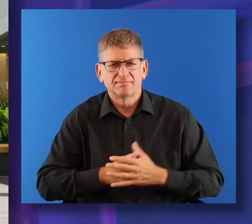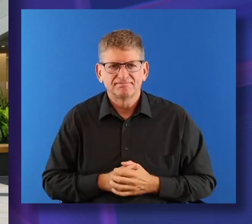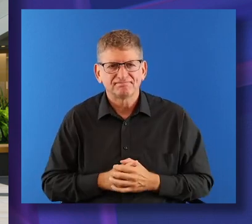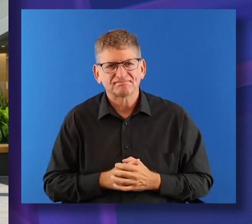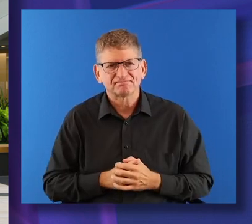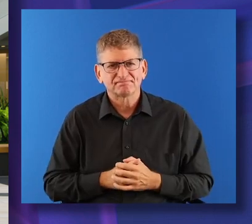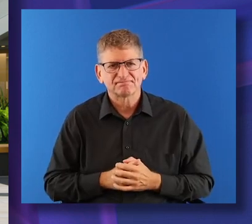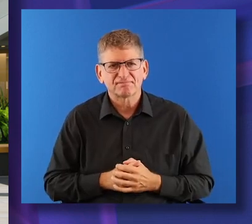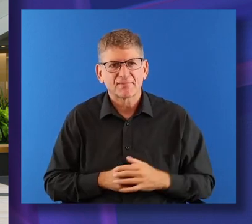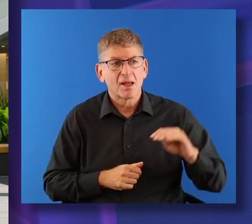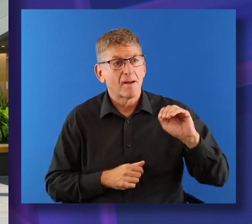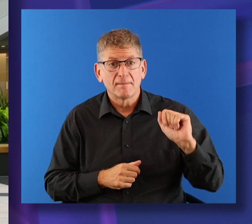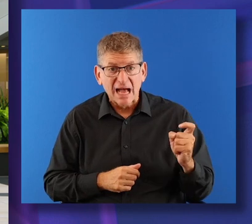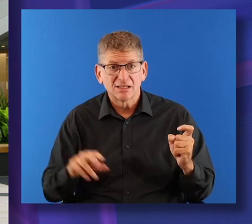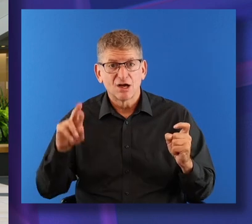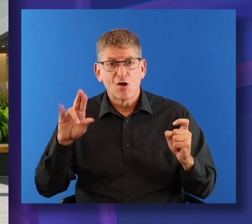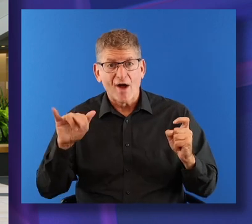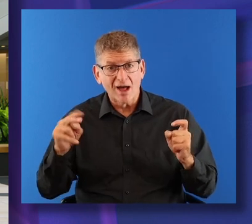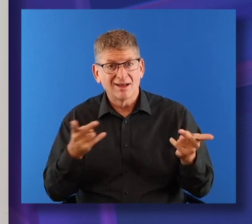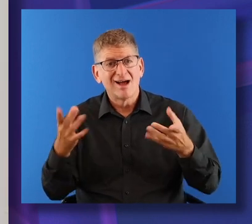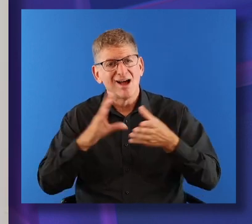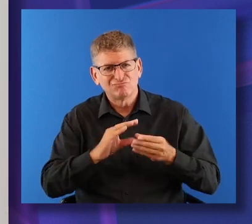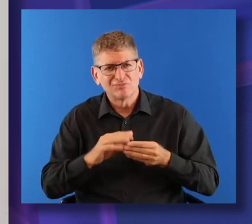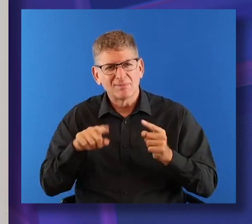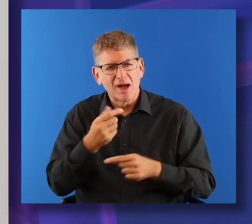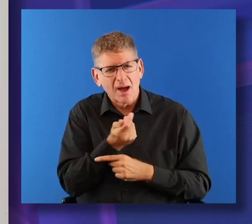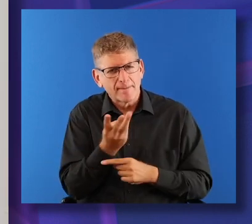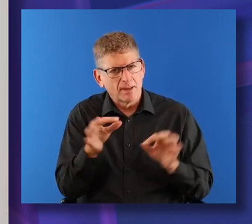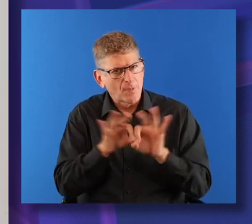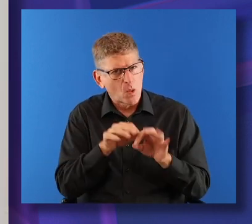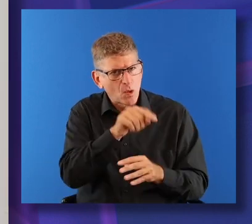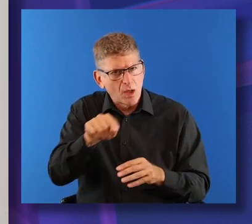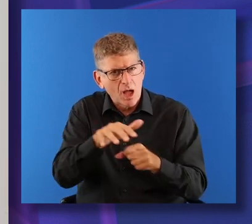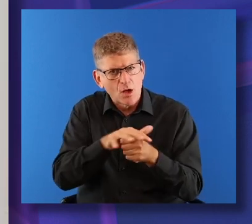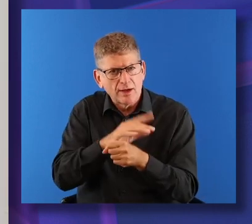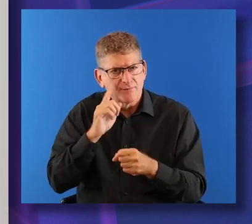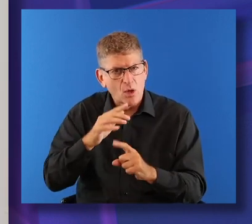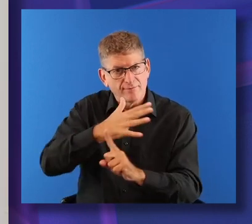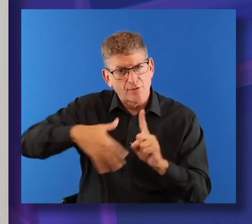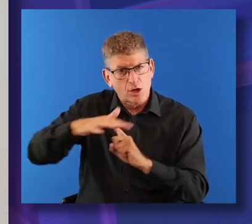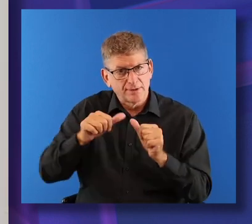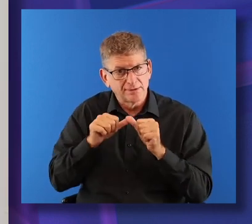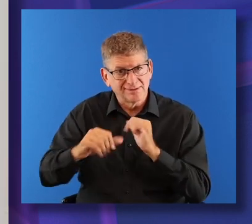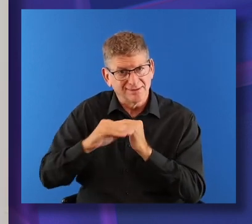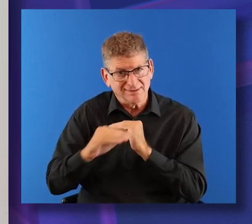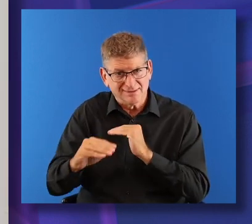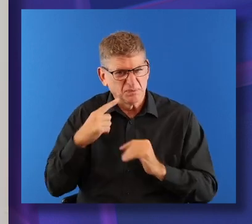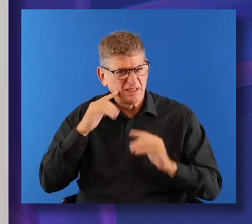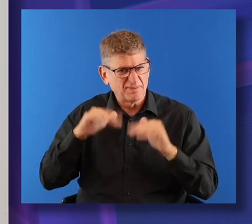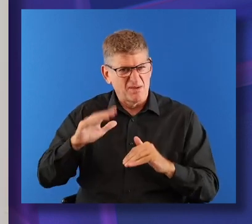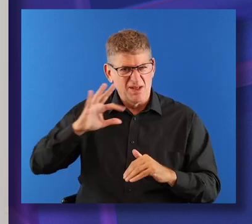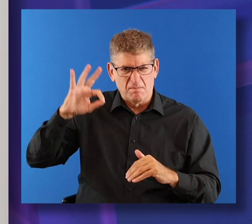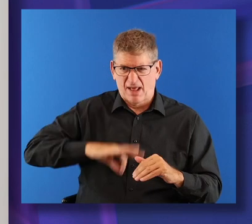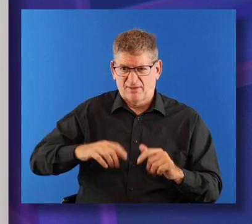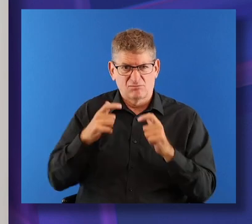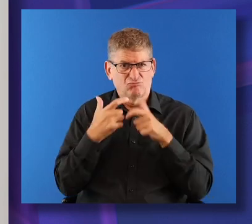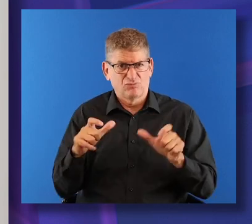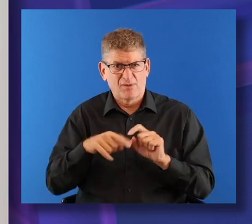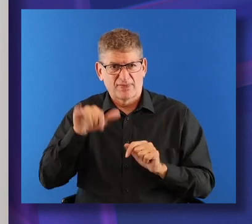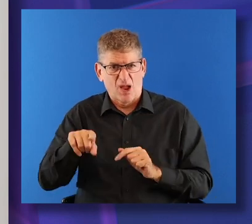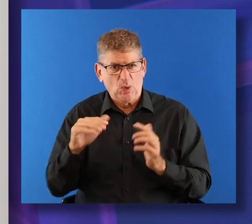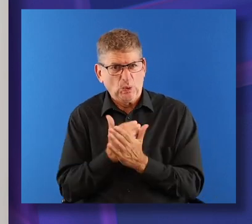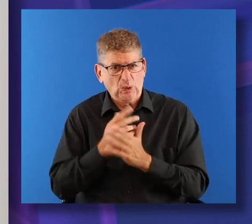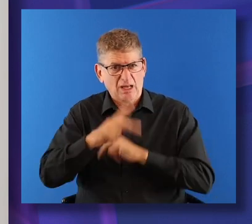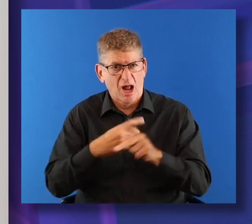from this new type of computational tool. Impact on just these two areas will already be great, but it can go beyond